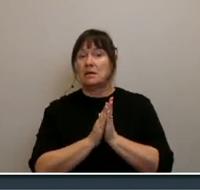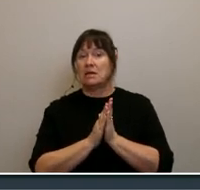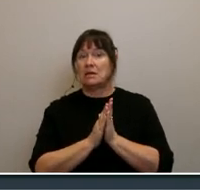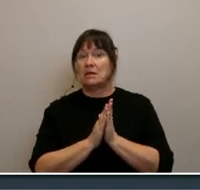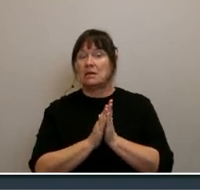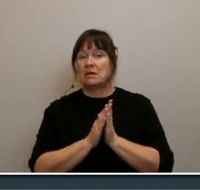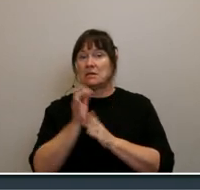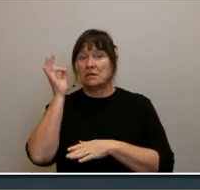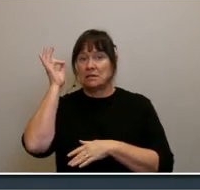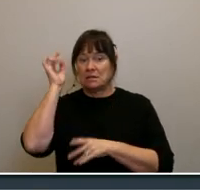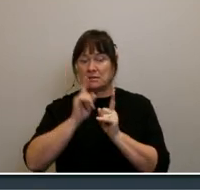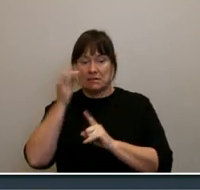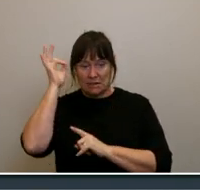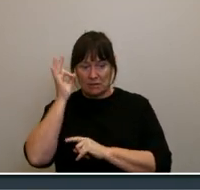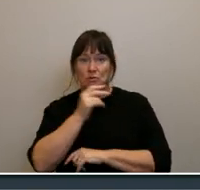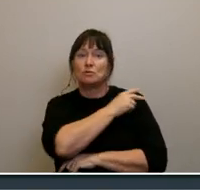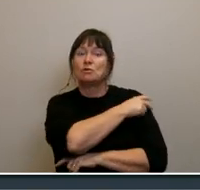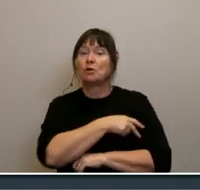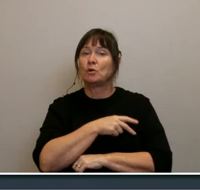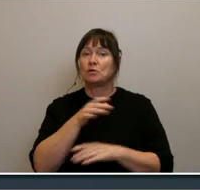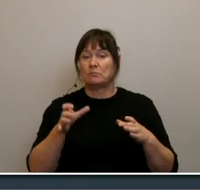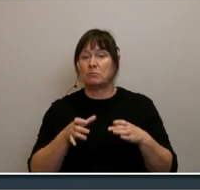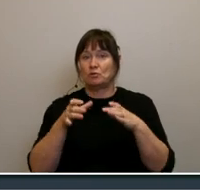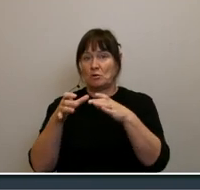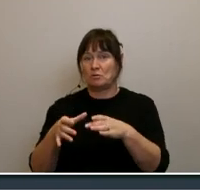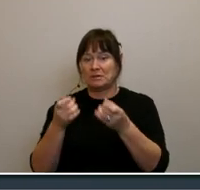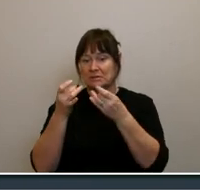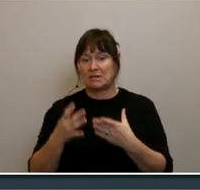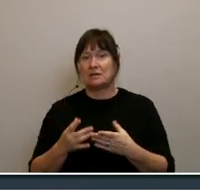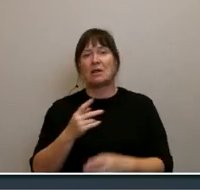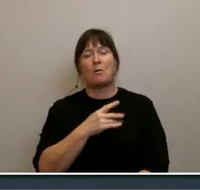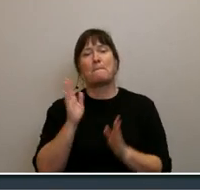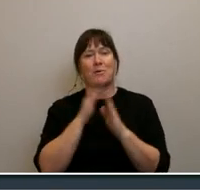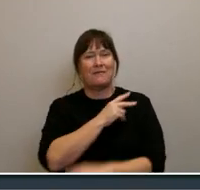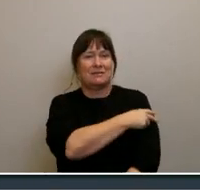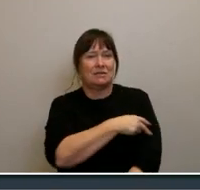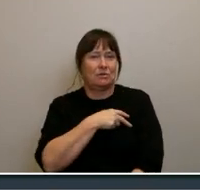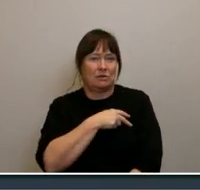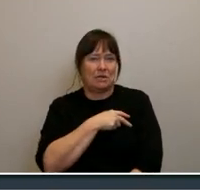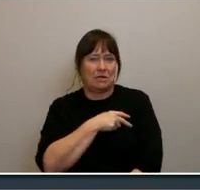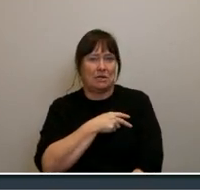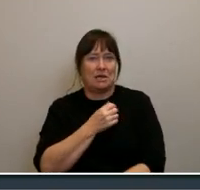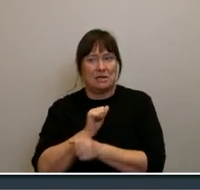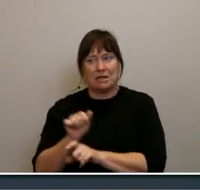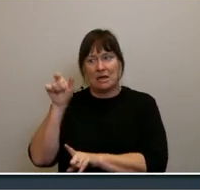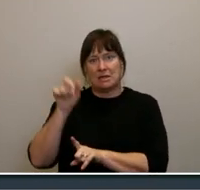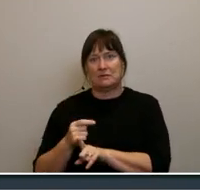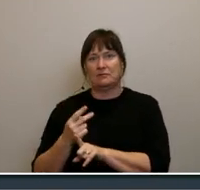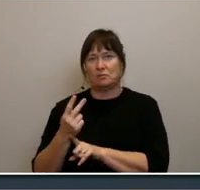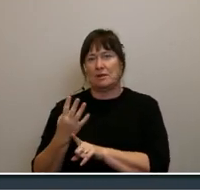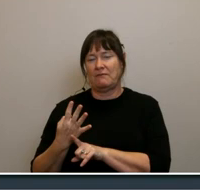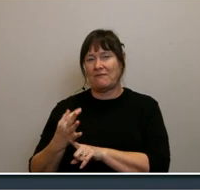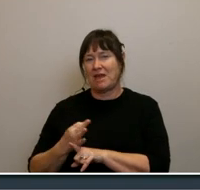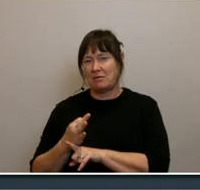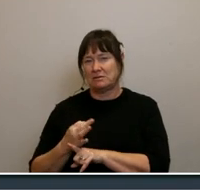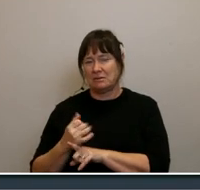commenced mid-2017 by hiring private security guards for 25 hours per week. Retailers currently do